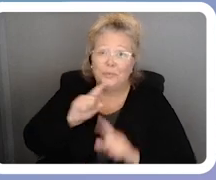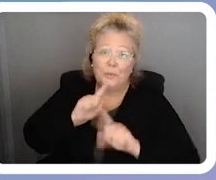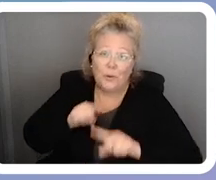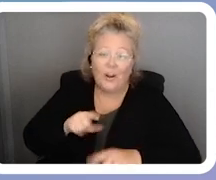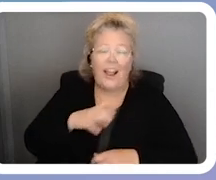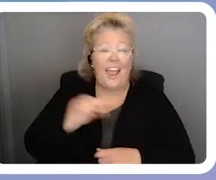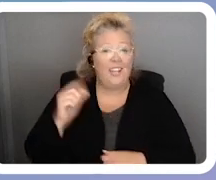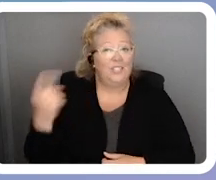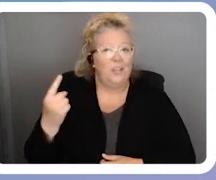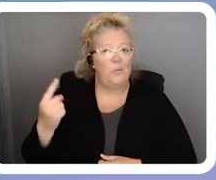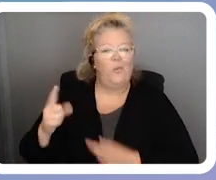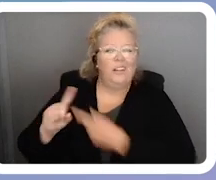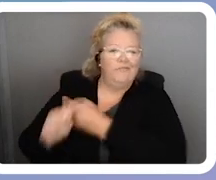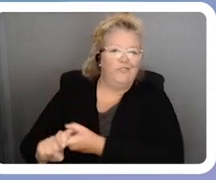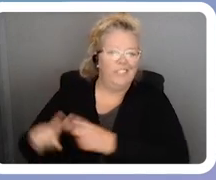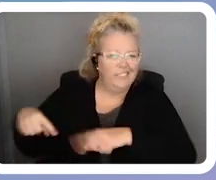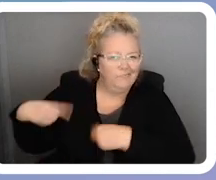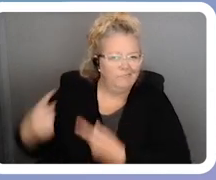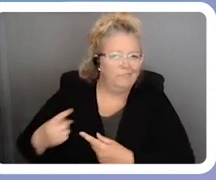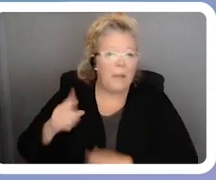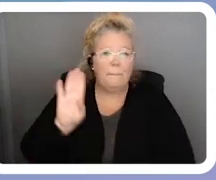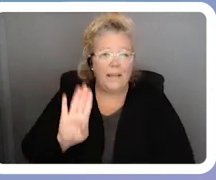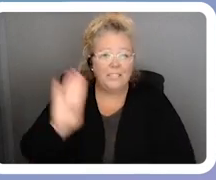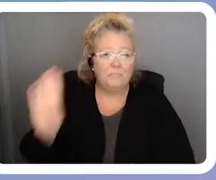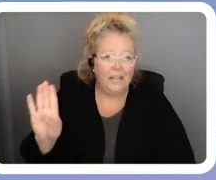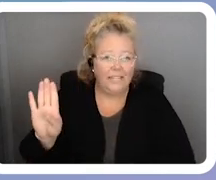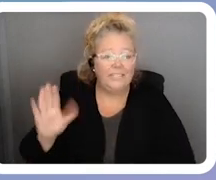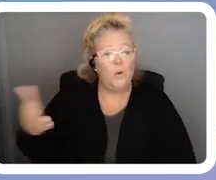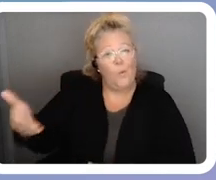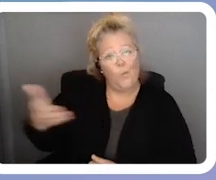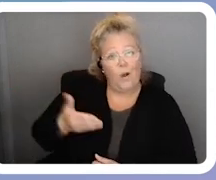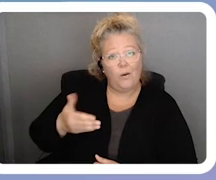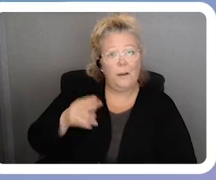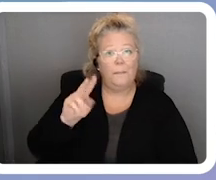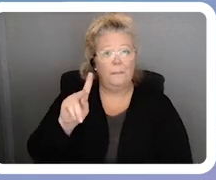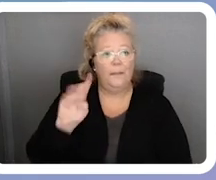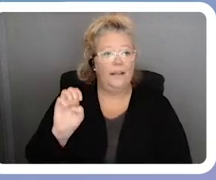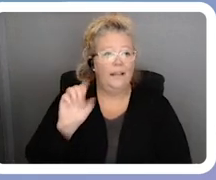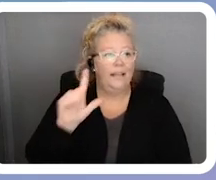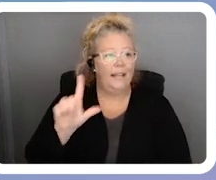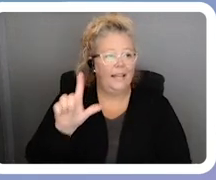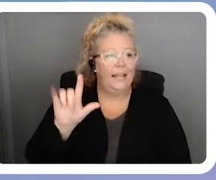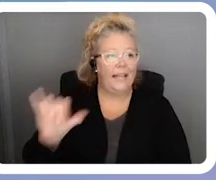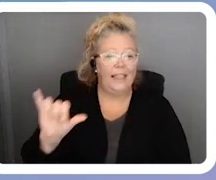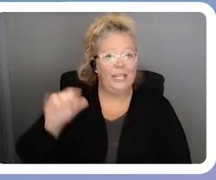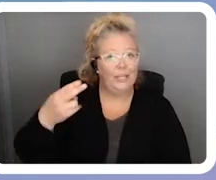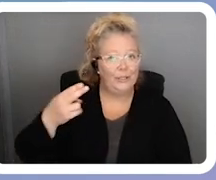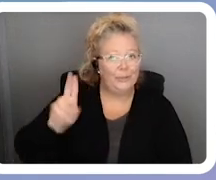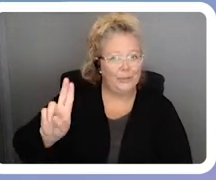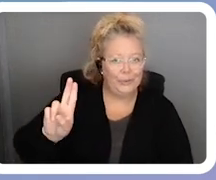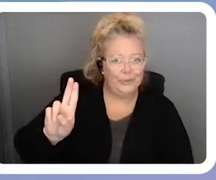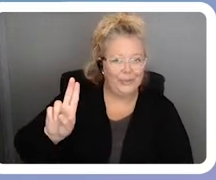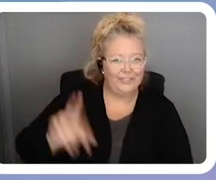someone who has been a longtime friend of Best Buddies. Please help me welcome Ms. Kelly Hu.